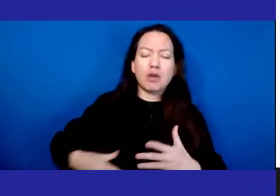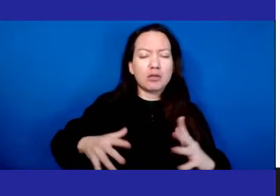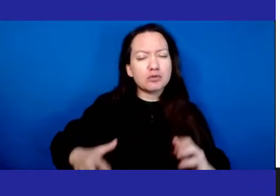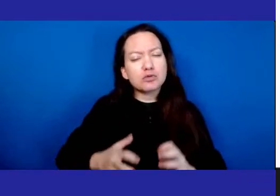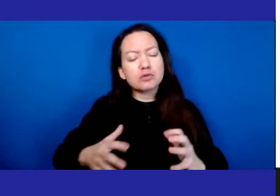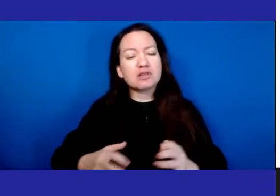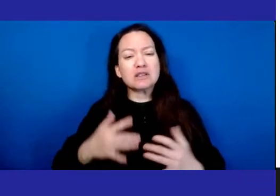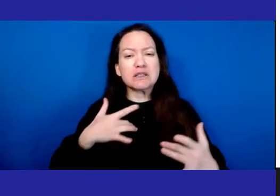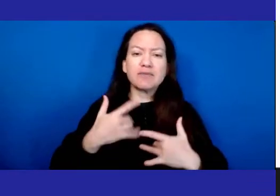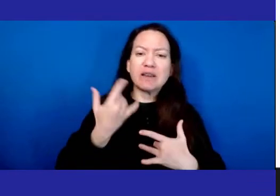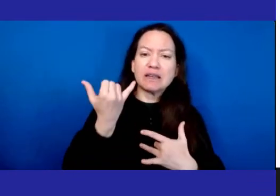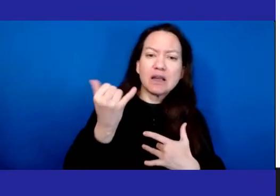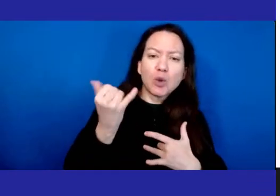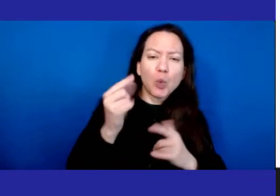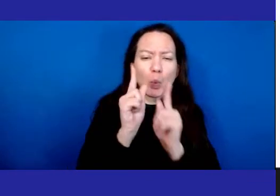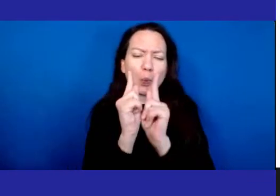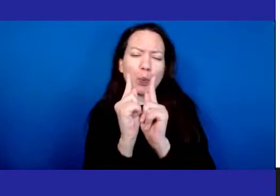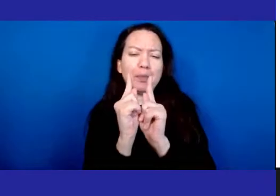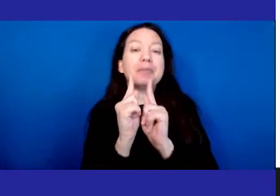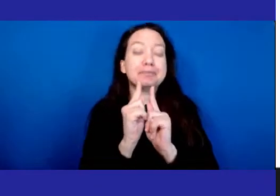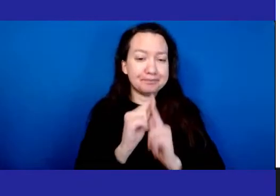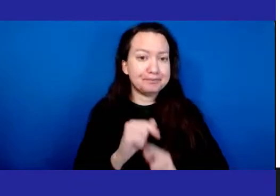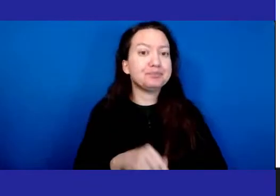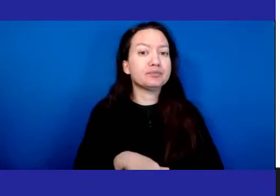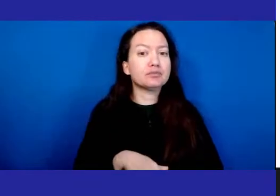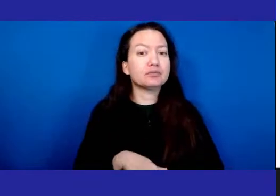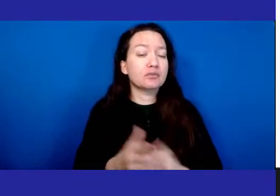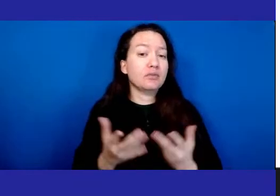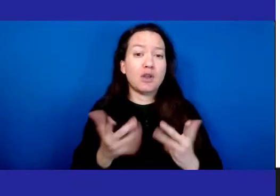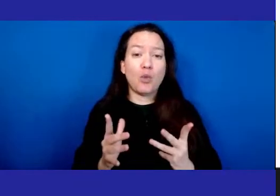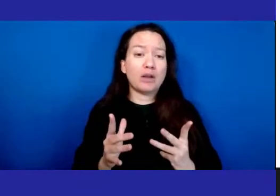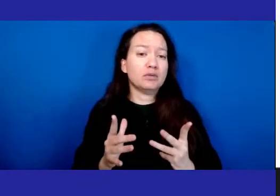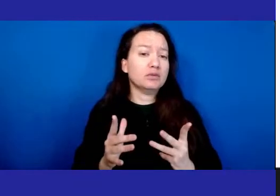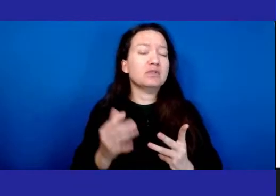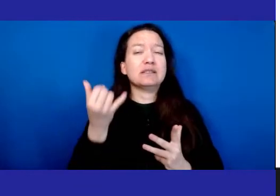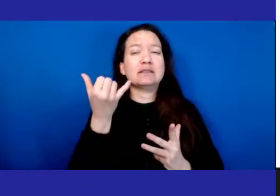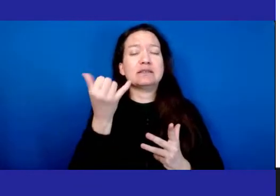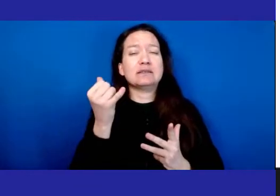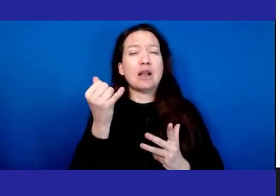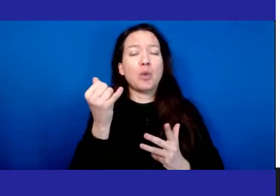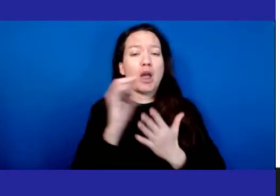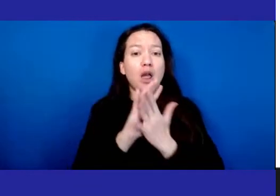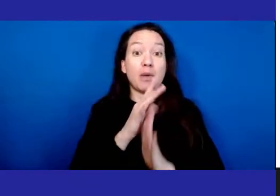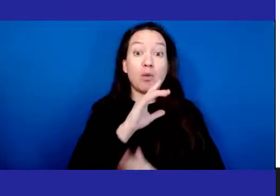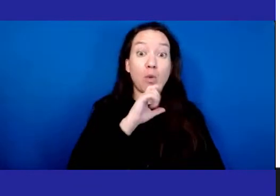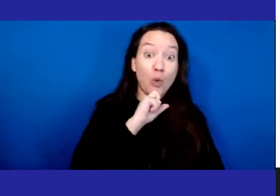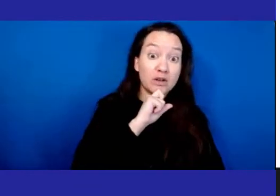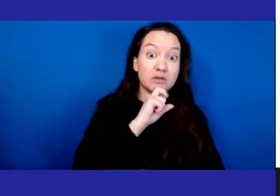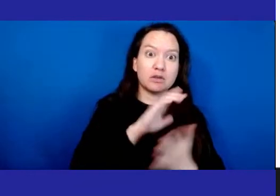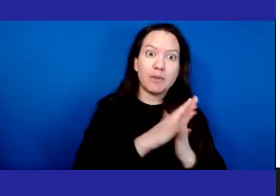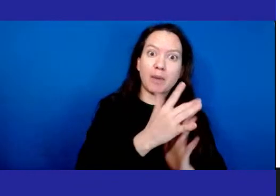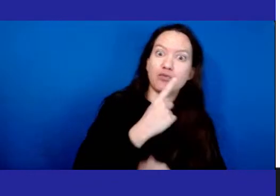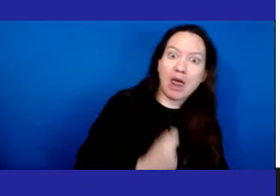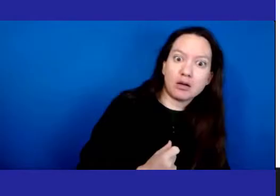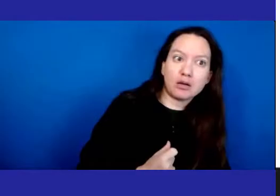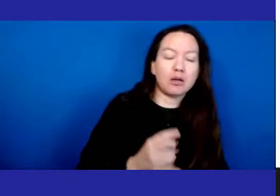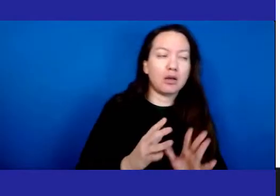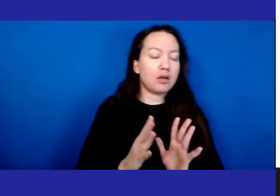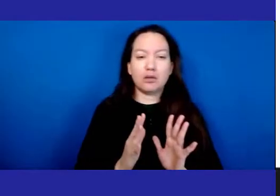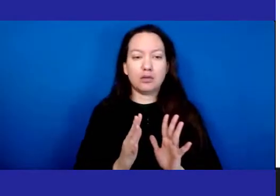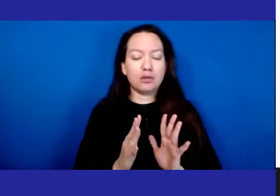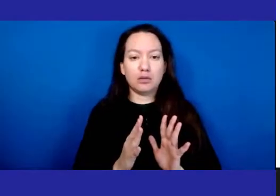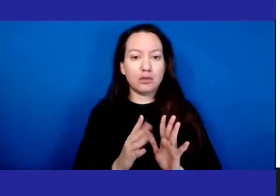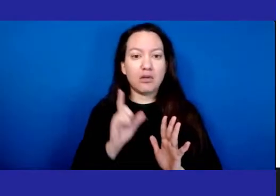yellow period. And so what you don't want is for those yellows to turn to oranges, to turn to reds, and then to have